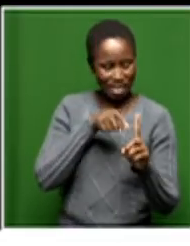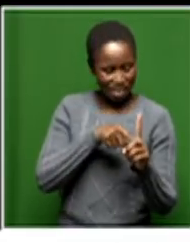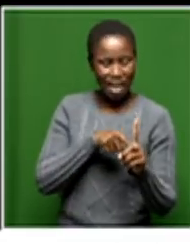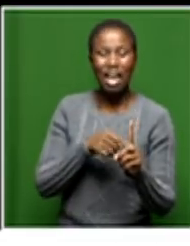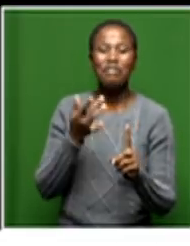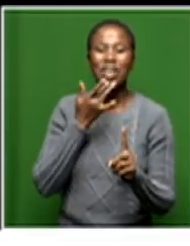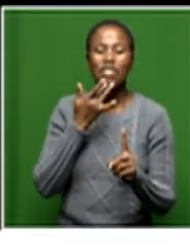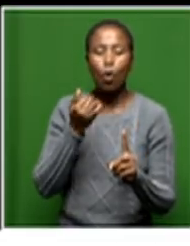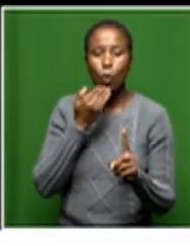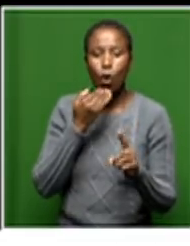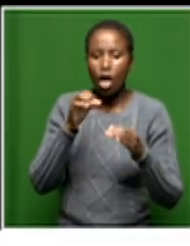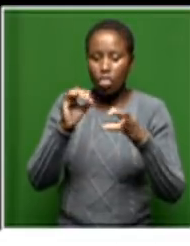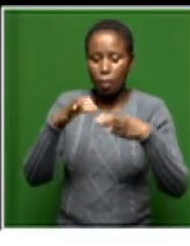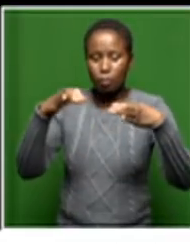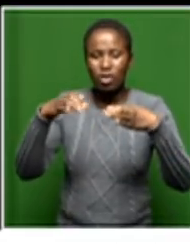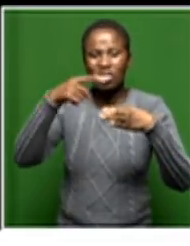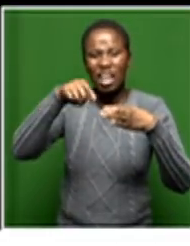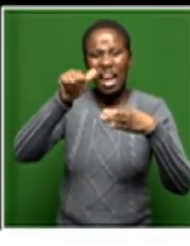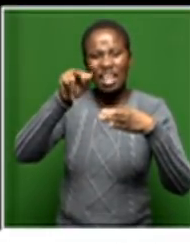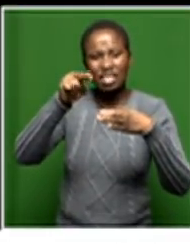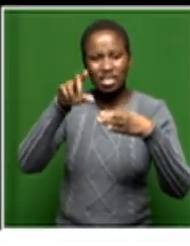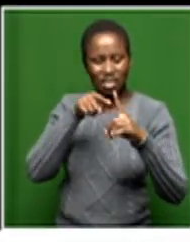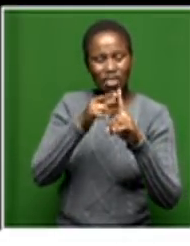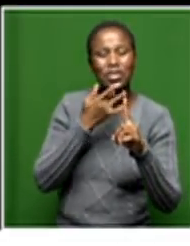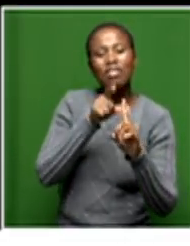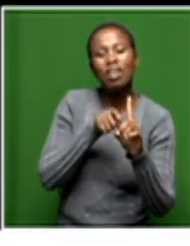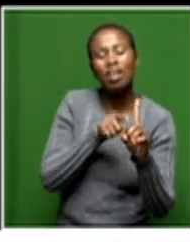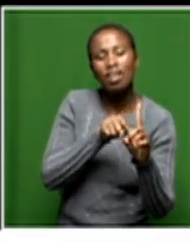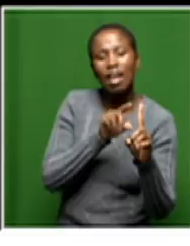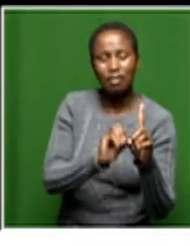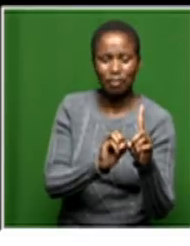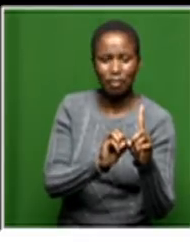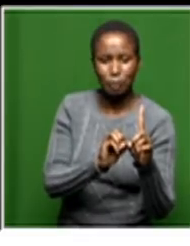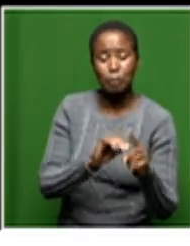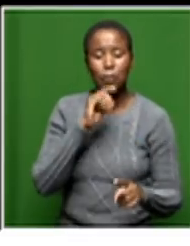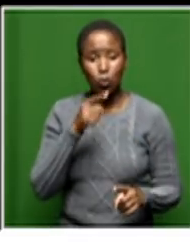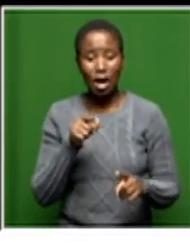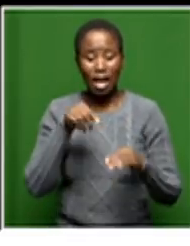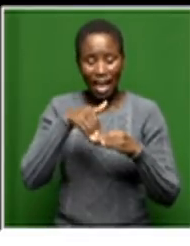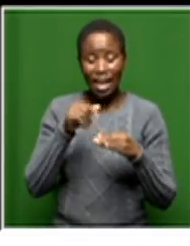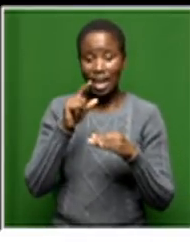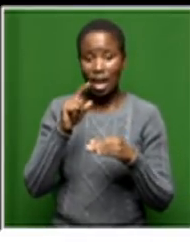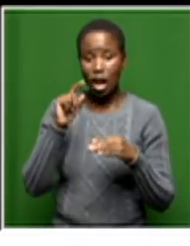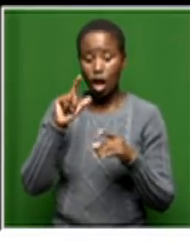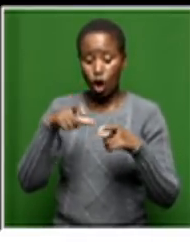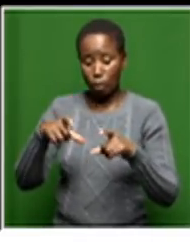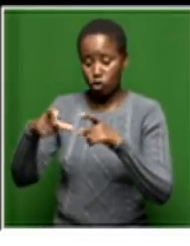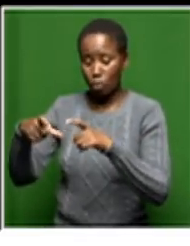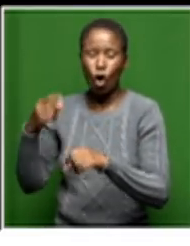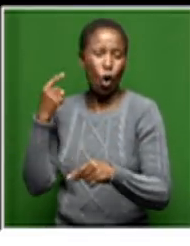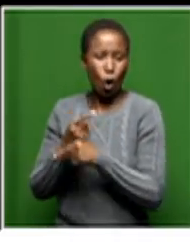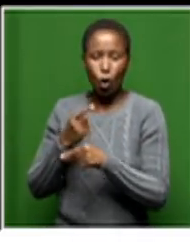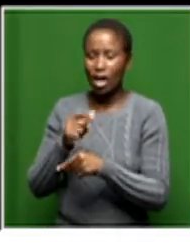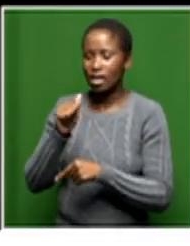in parliament, the ruling party. In each and every committee, they always have big numbers. Even if